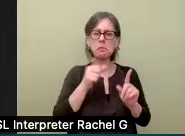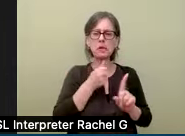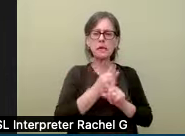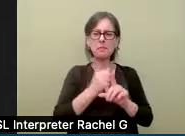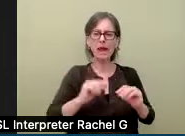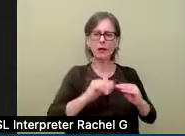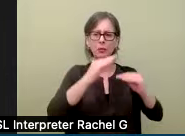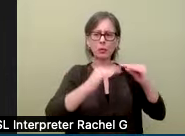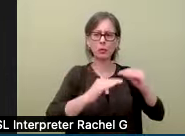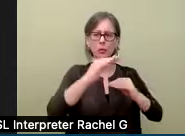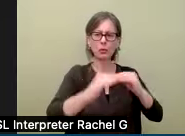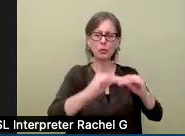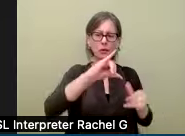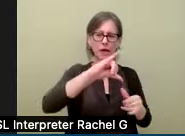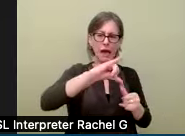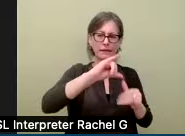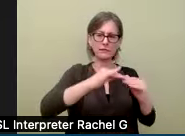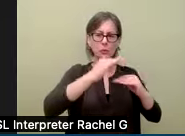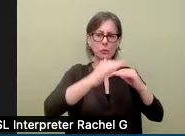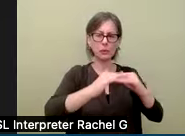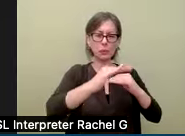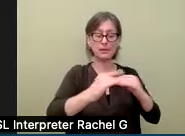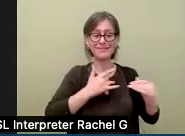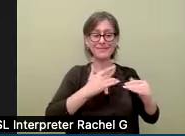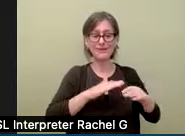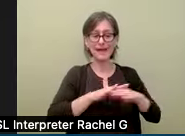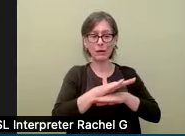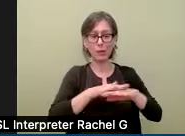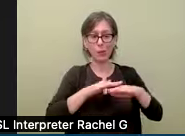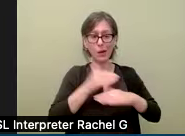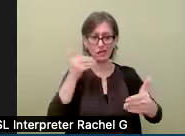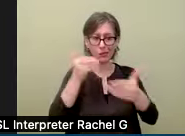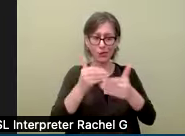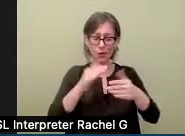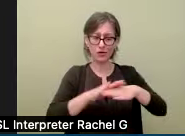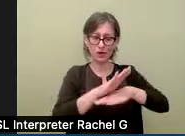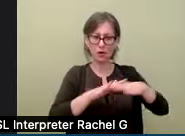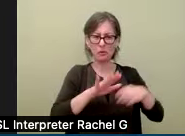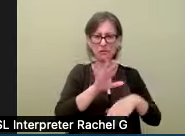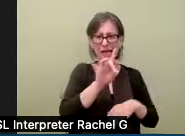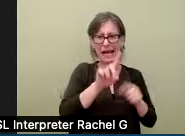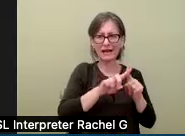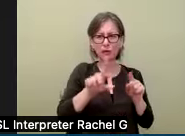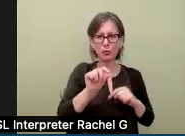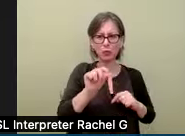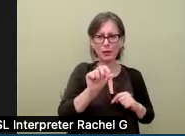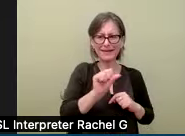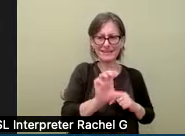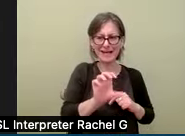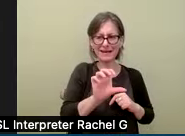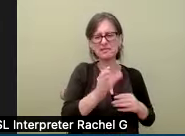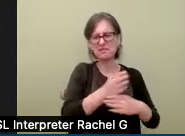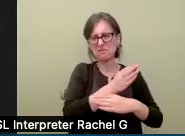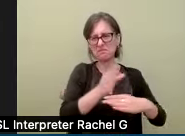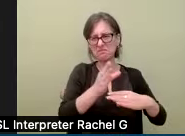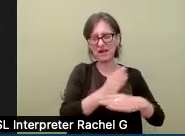height within this bay. Typically, wind waves approaching the coastline have a period of 8 to 20 seconds on average, which